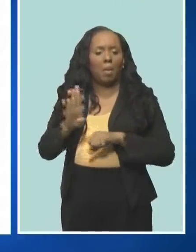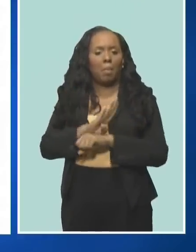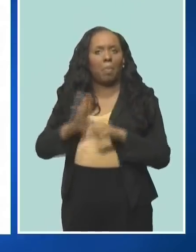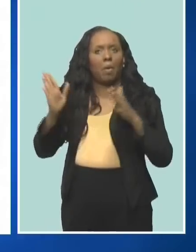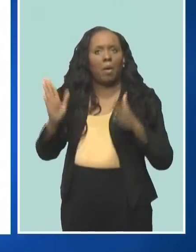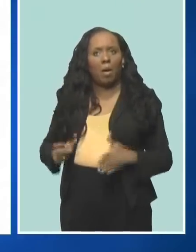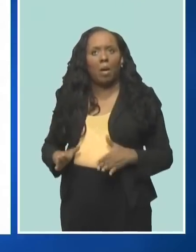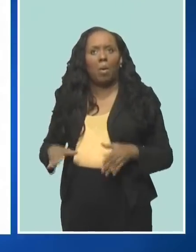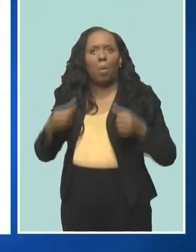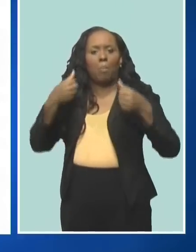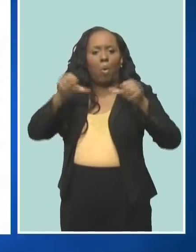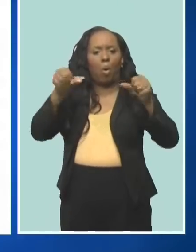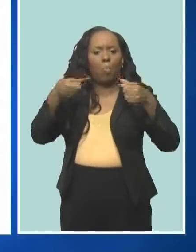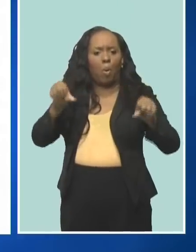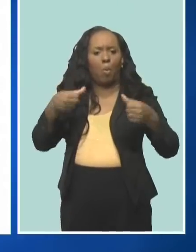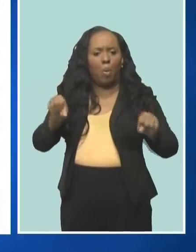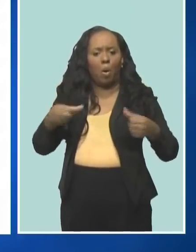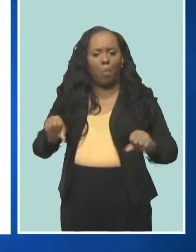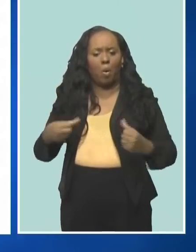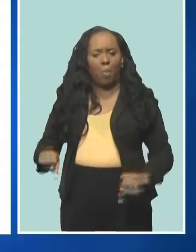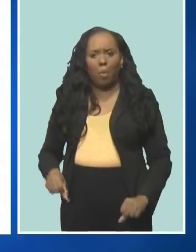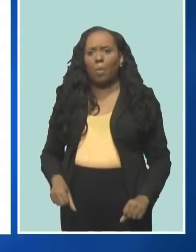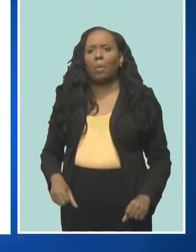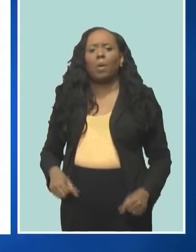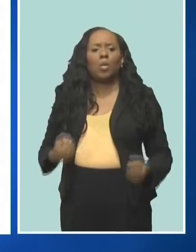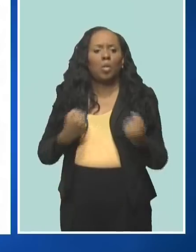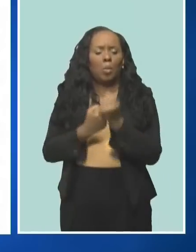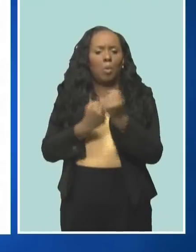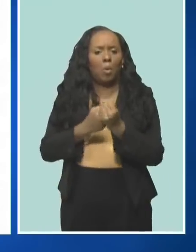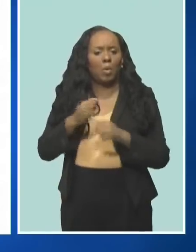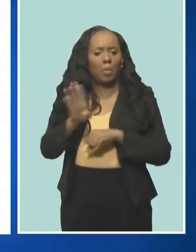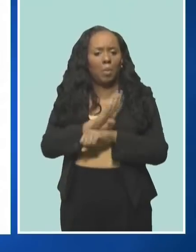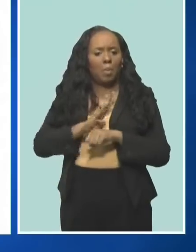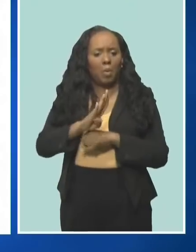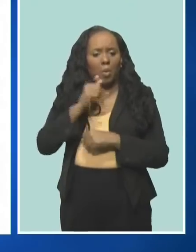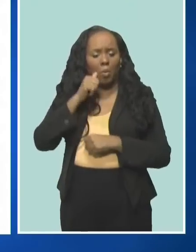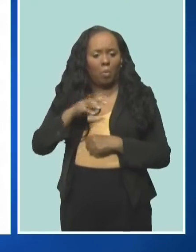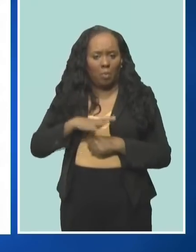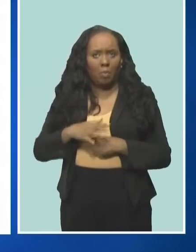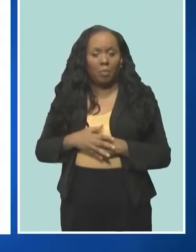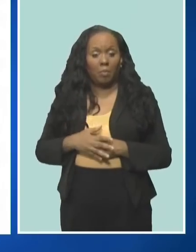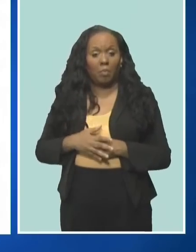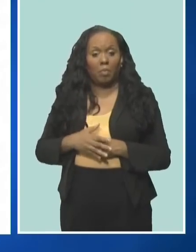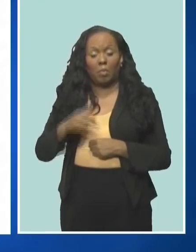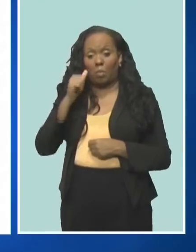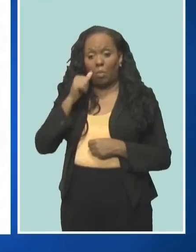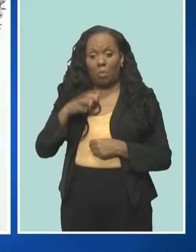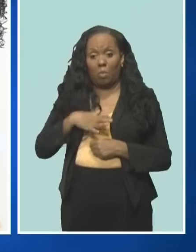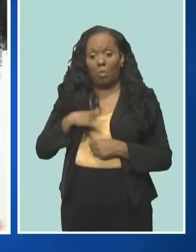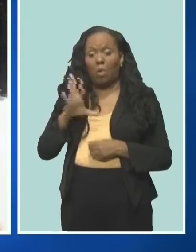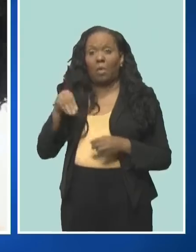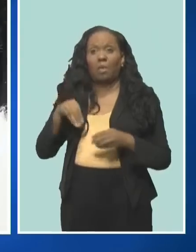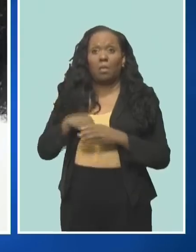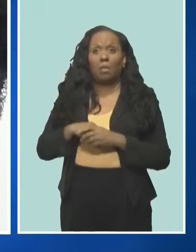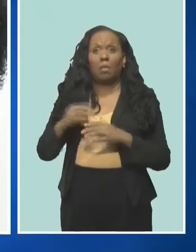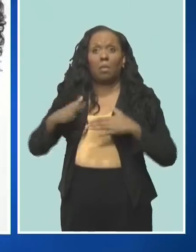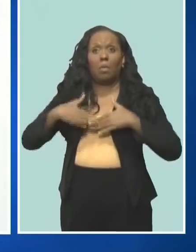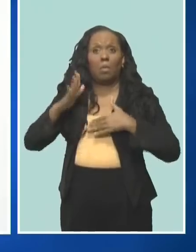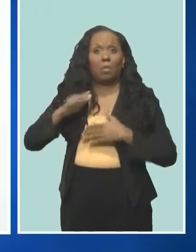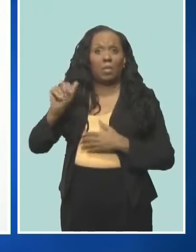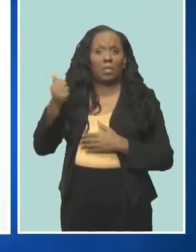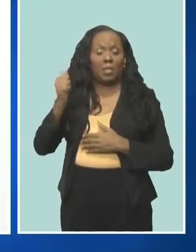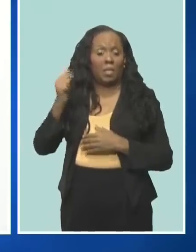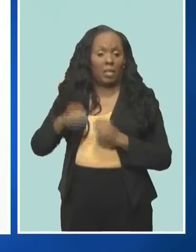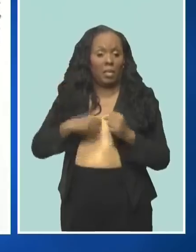from flooding the Shade Room comments in defense of Jones, who's been in the business now for well over a